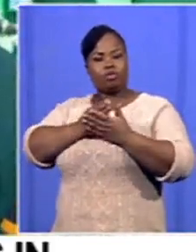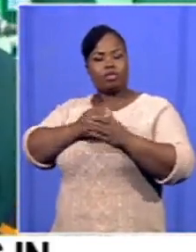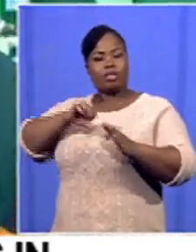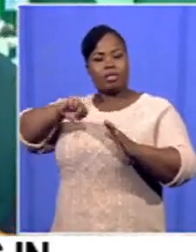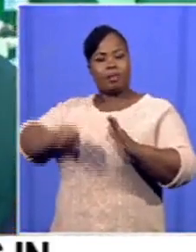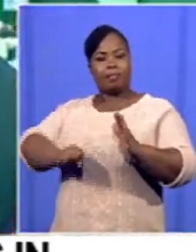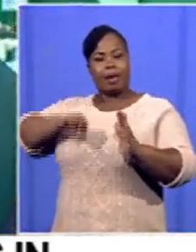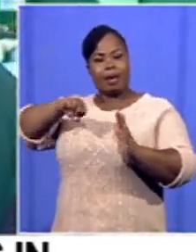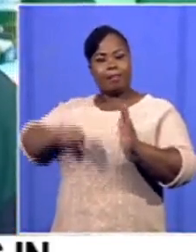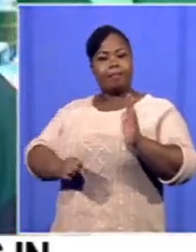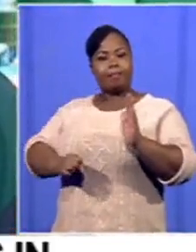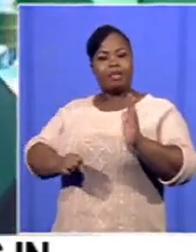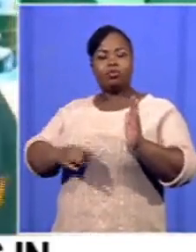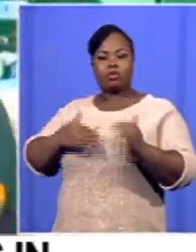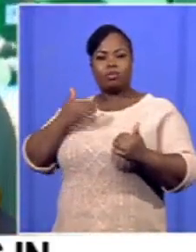to protect